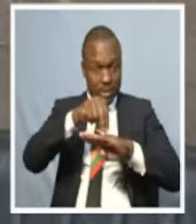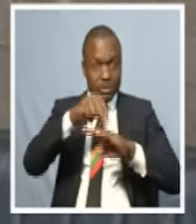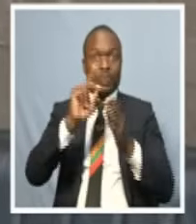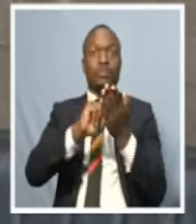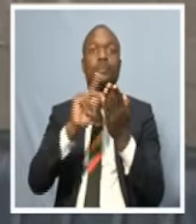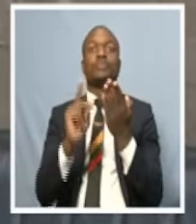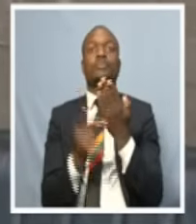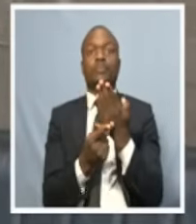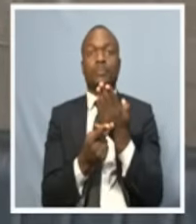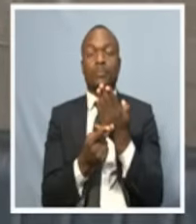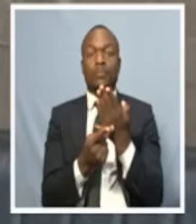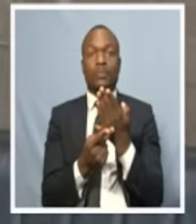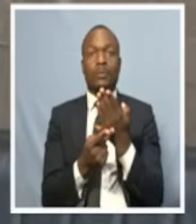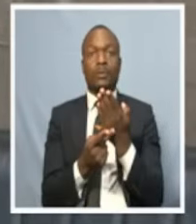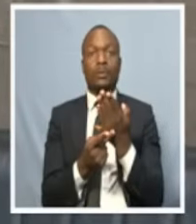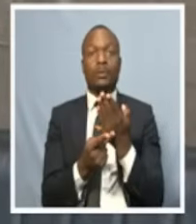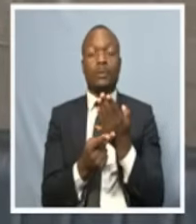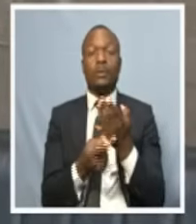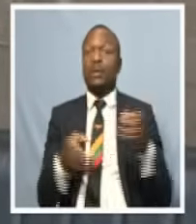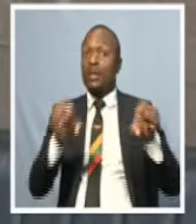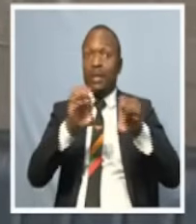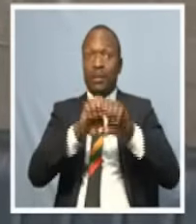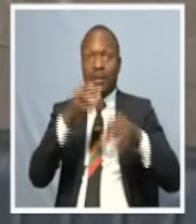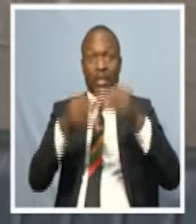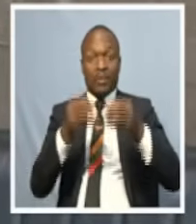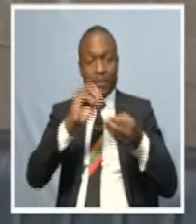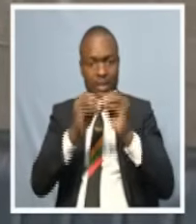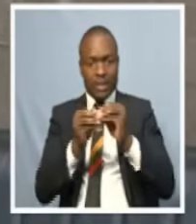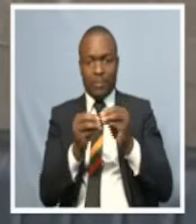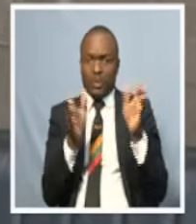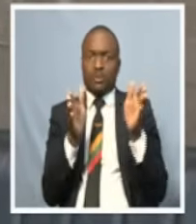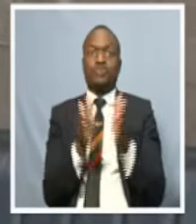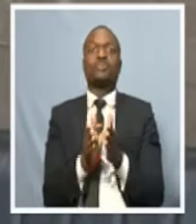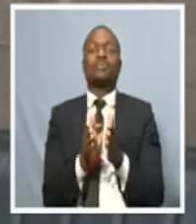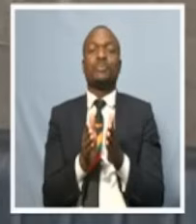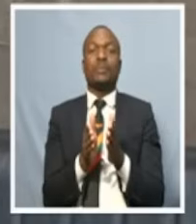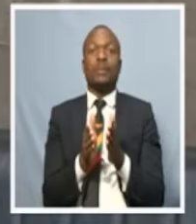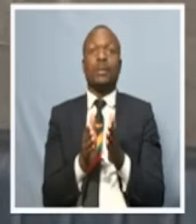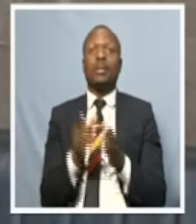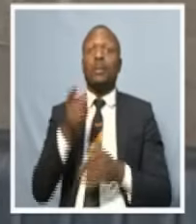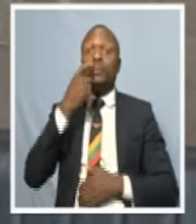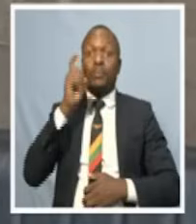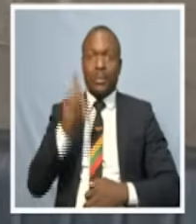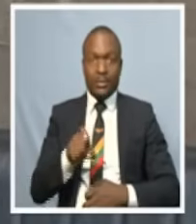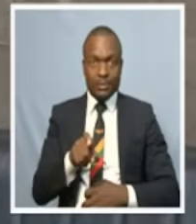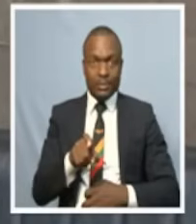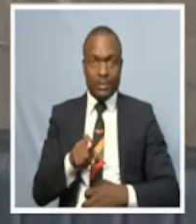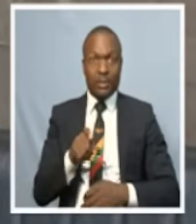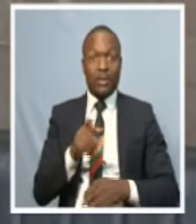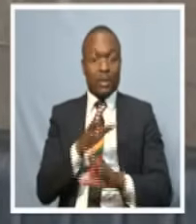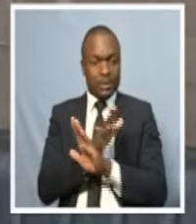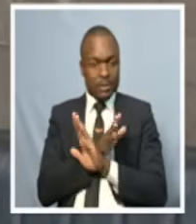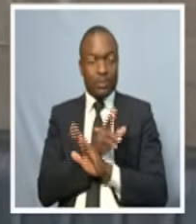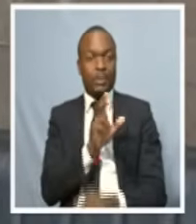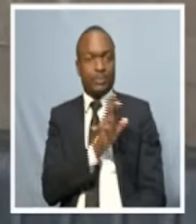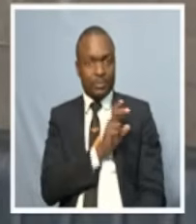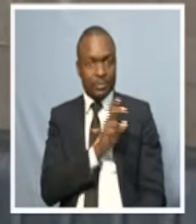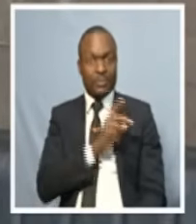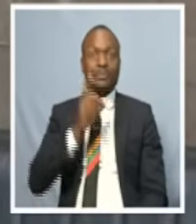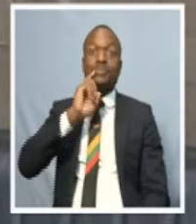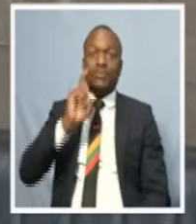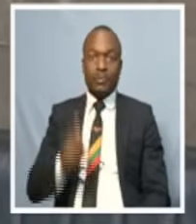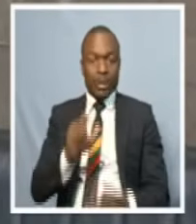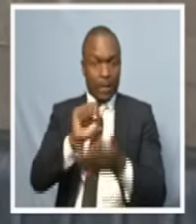exercise, regardless of the number. It is mandatory that the Zambia Police